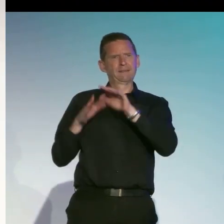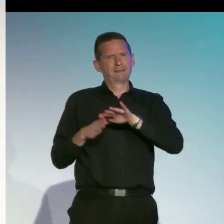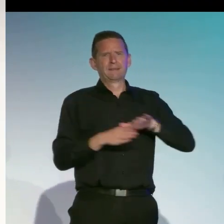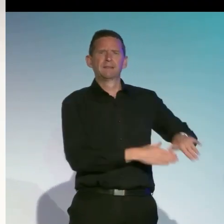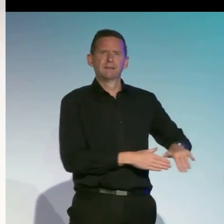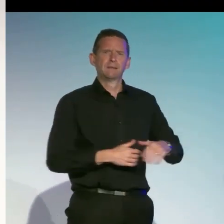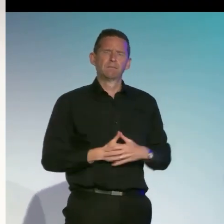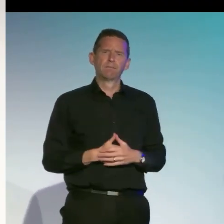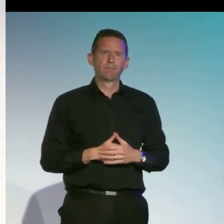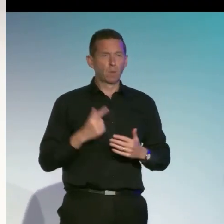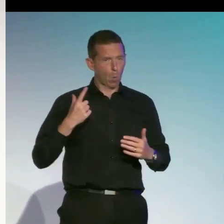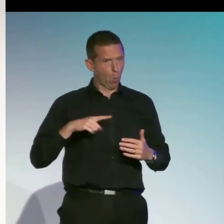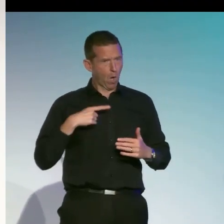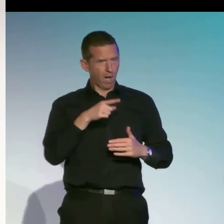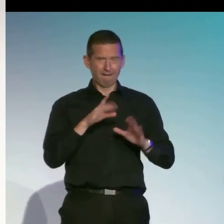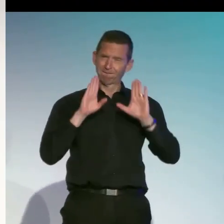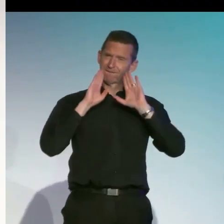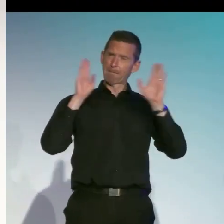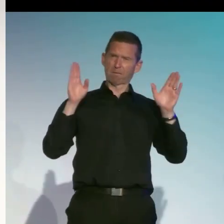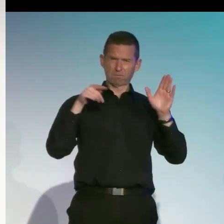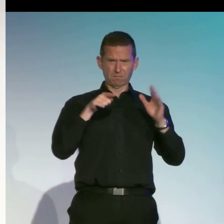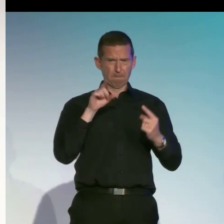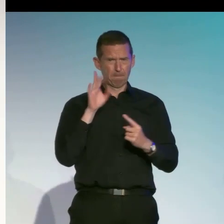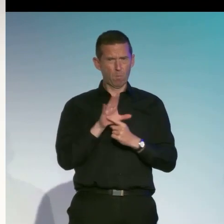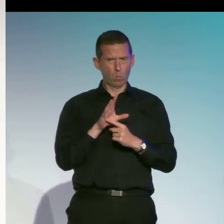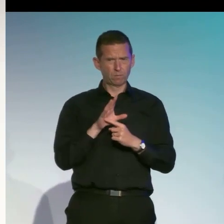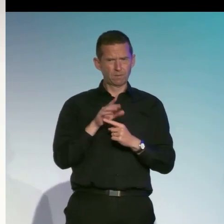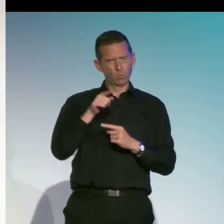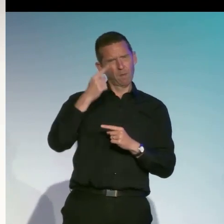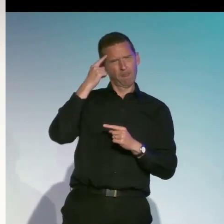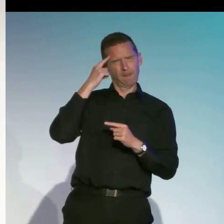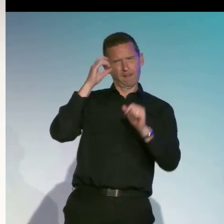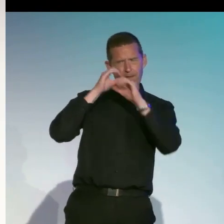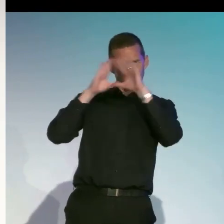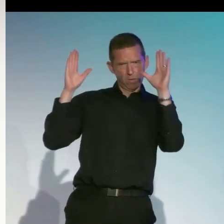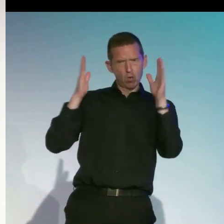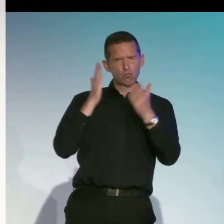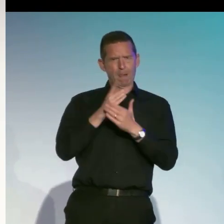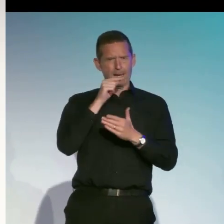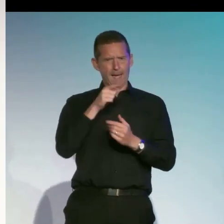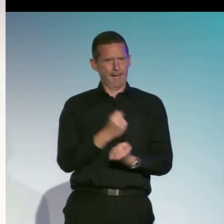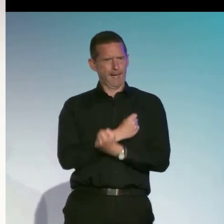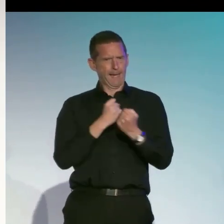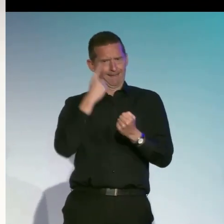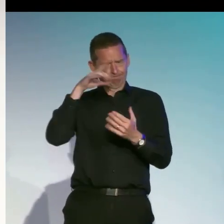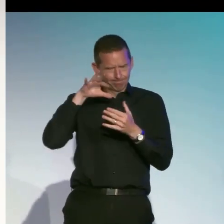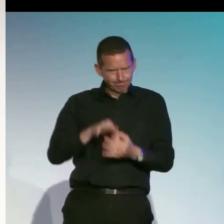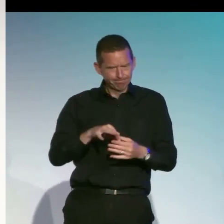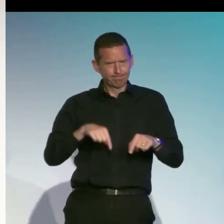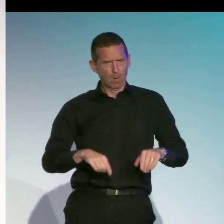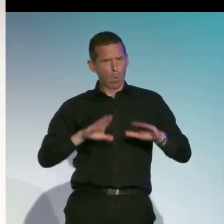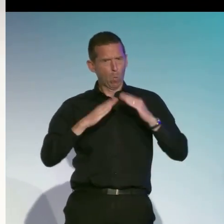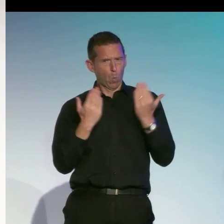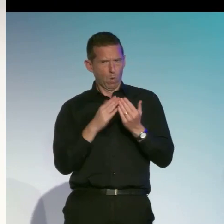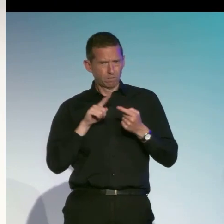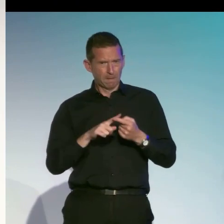the reason why being fabulous is so important, I think, as an aesthetic, and it's something that I think can really anchor us in the world, is because